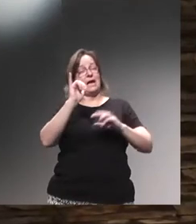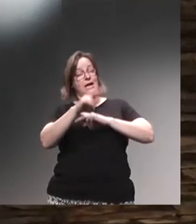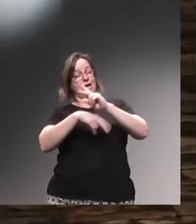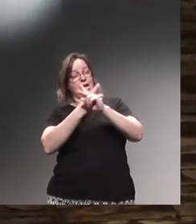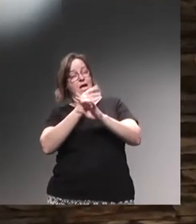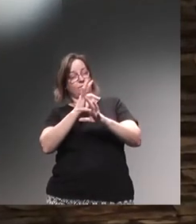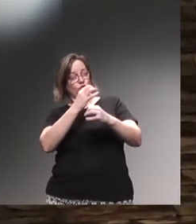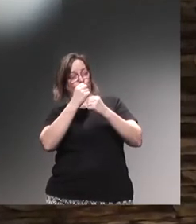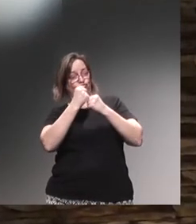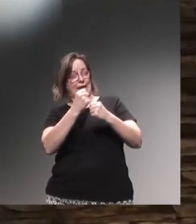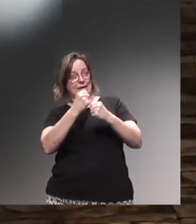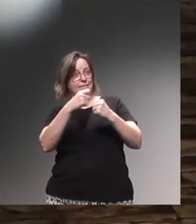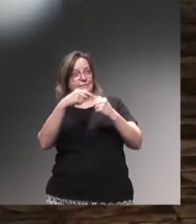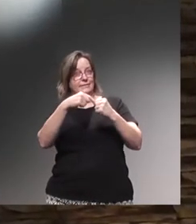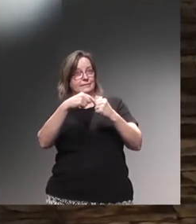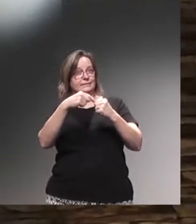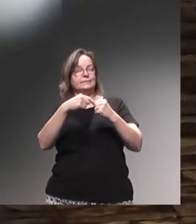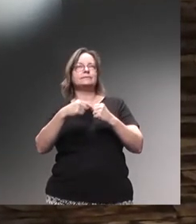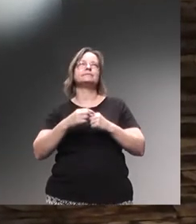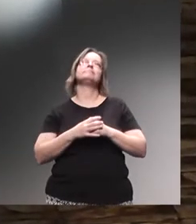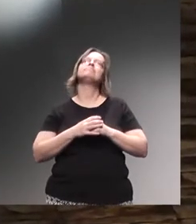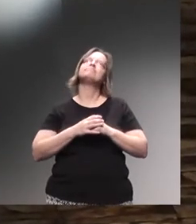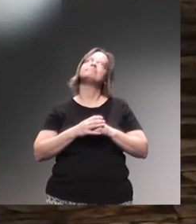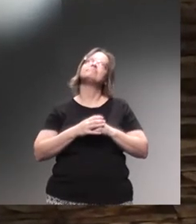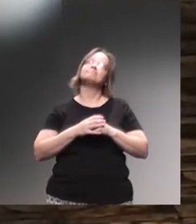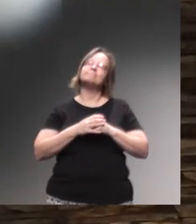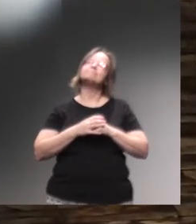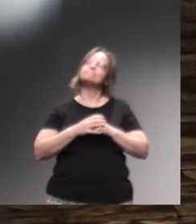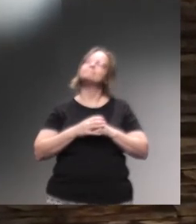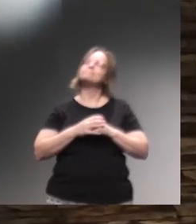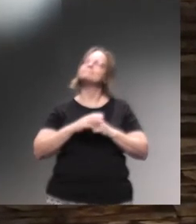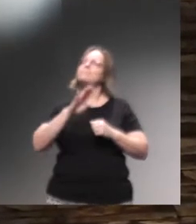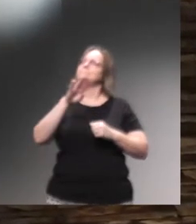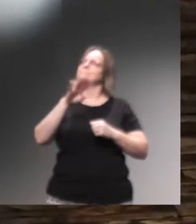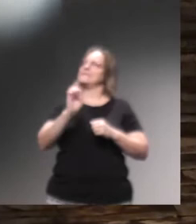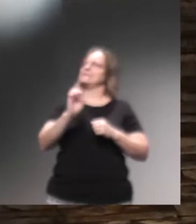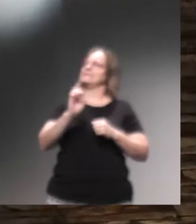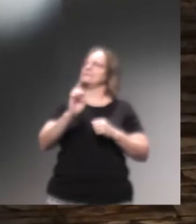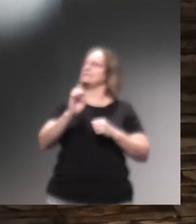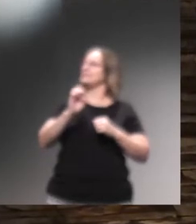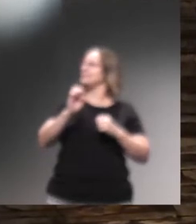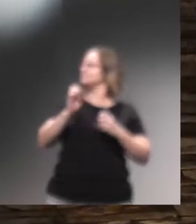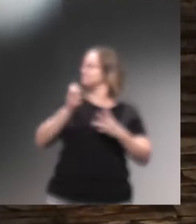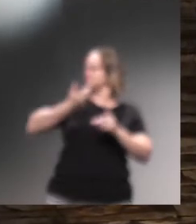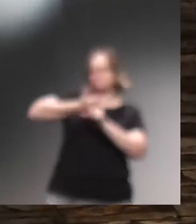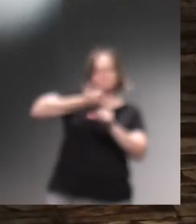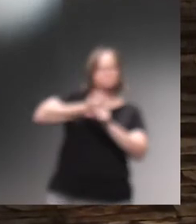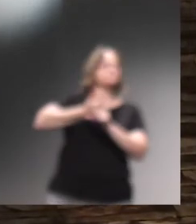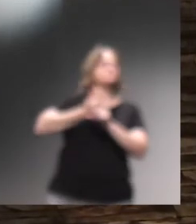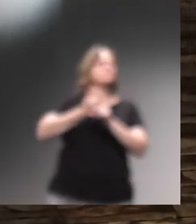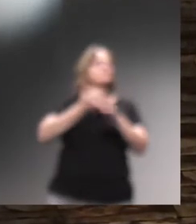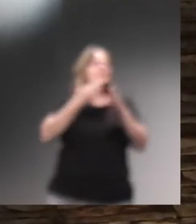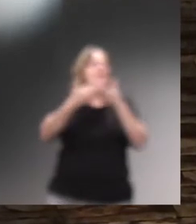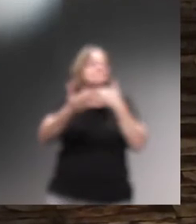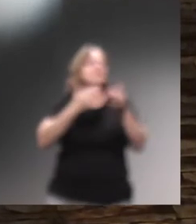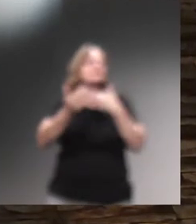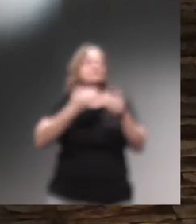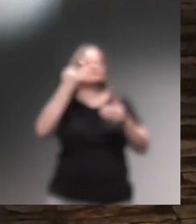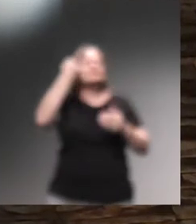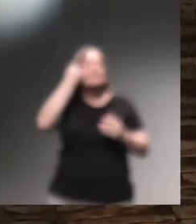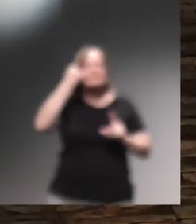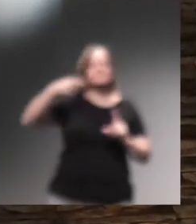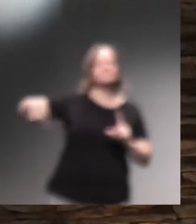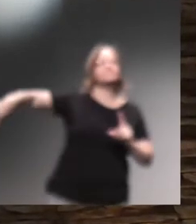of being able to stand and to be different when the world may be saying